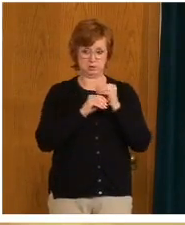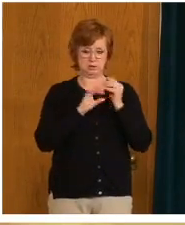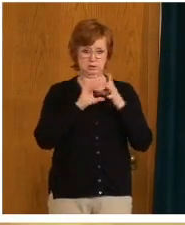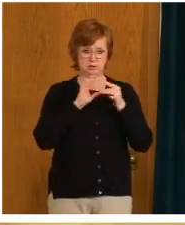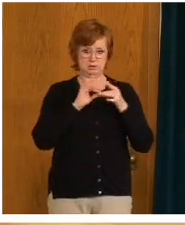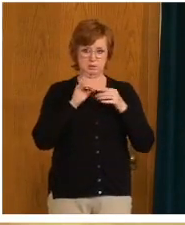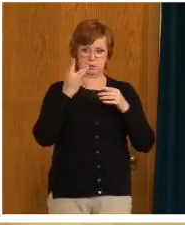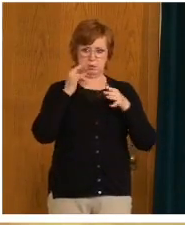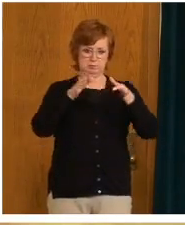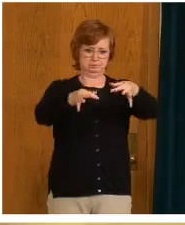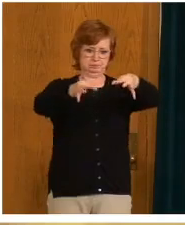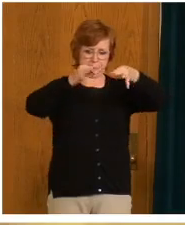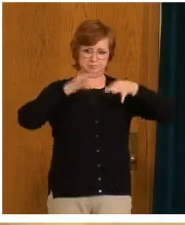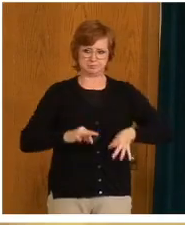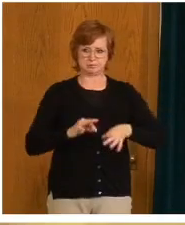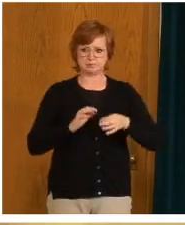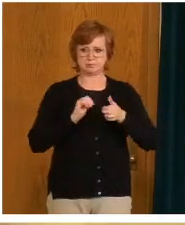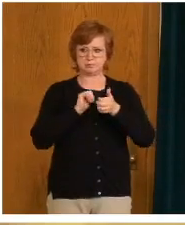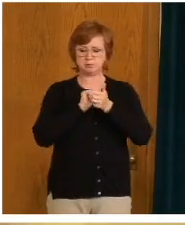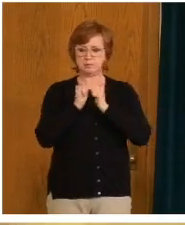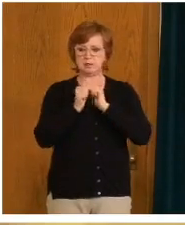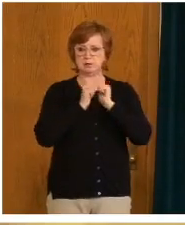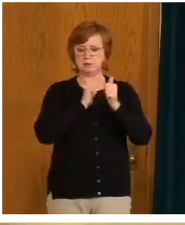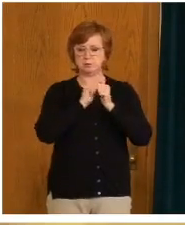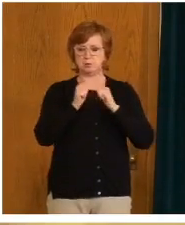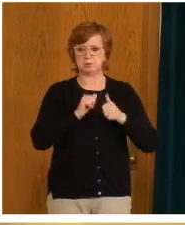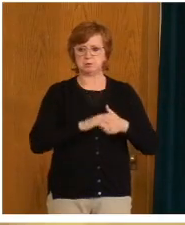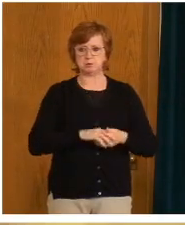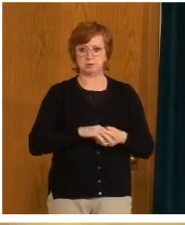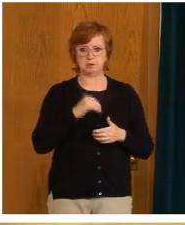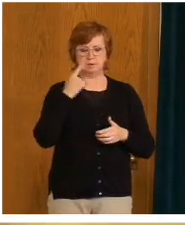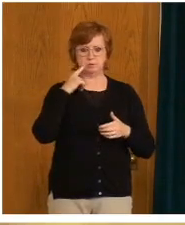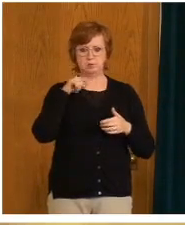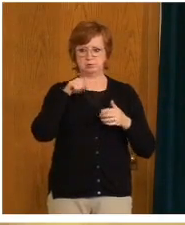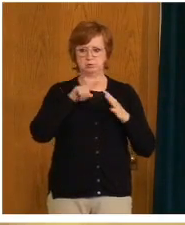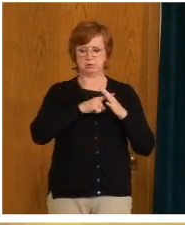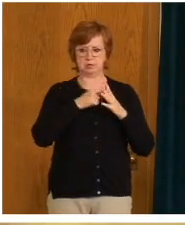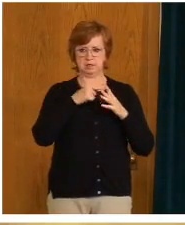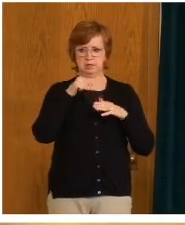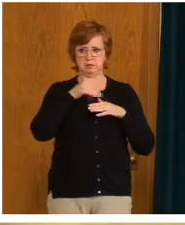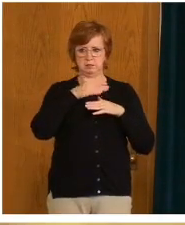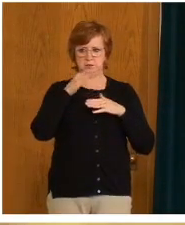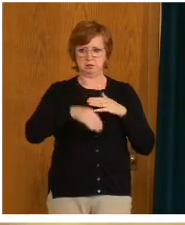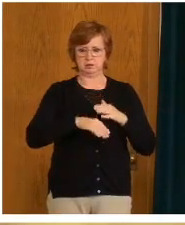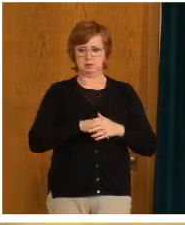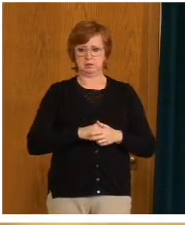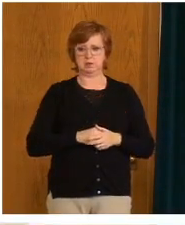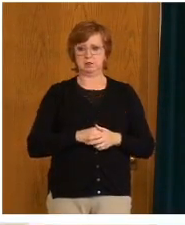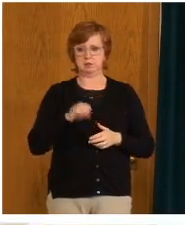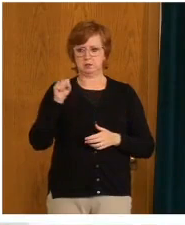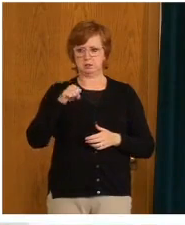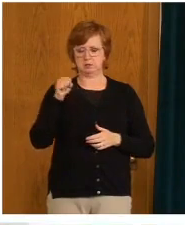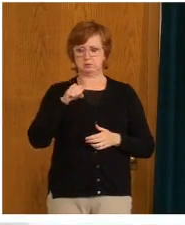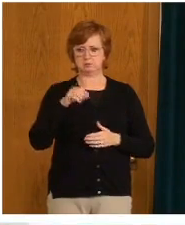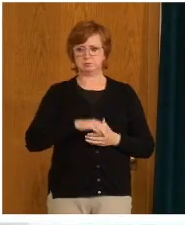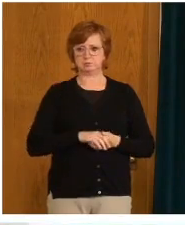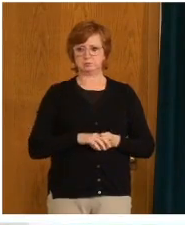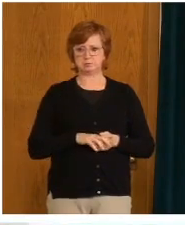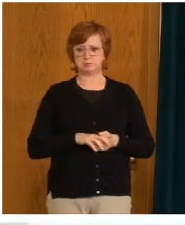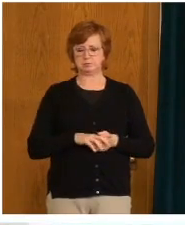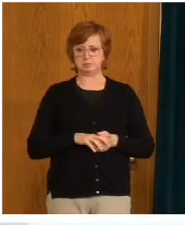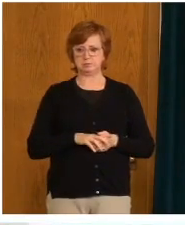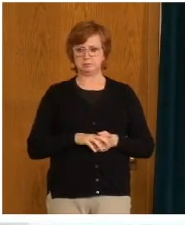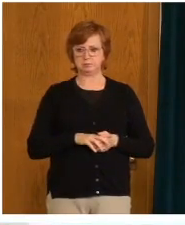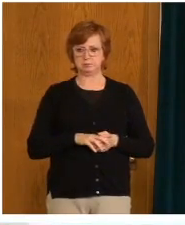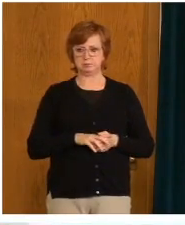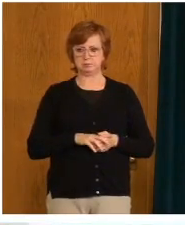athletics forward from phase 2 to begin this weekend on phase 1? Yeah, thanks, Premier. So, case